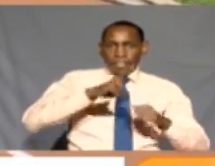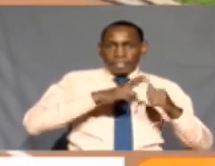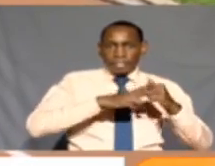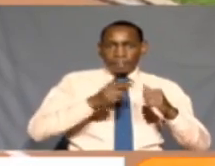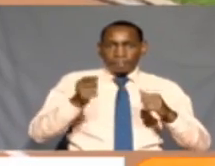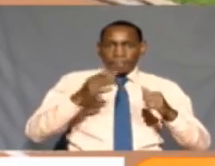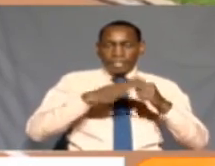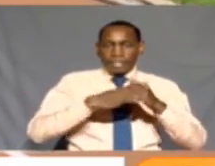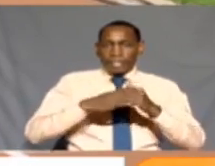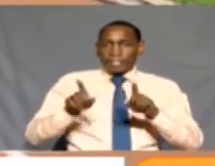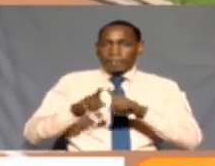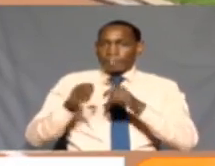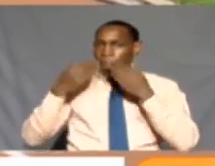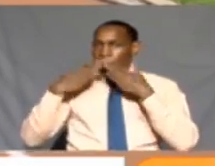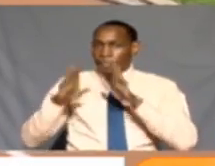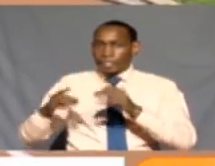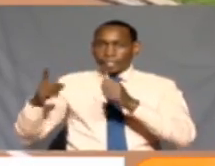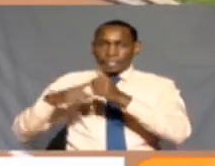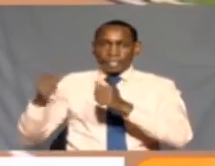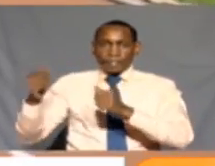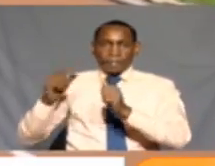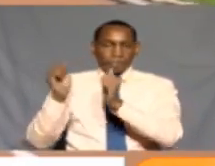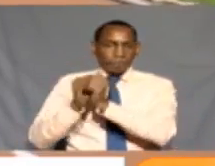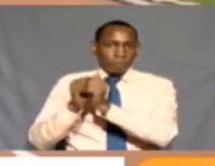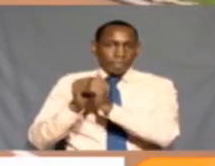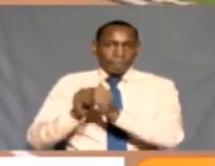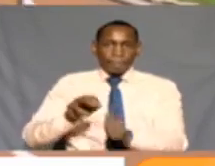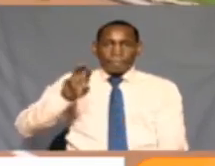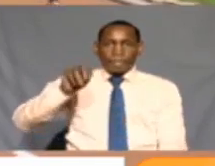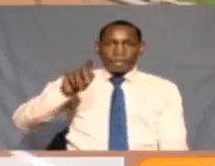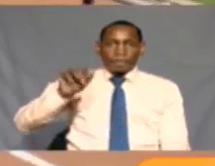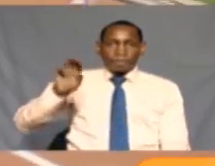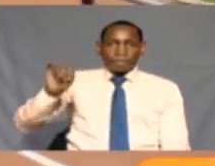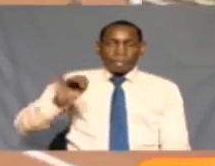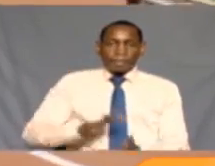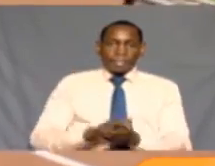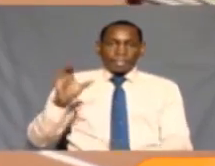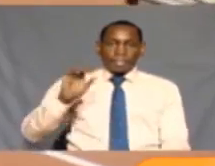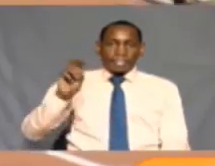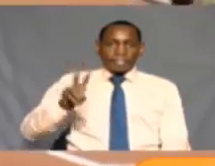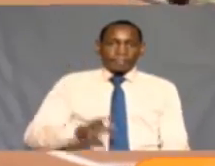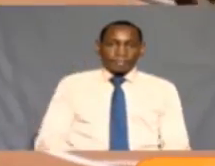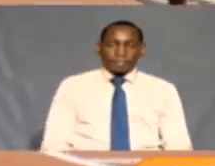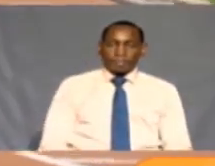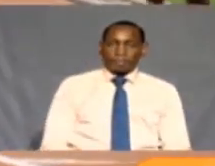27th September and end on 6th October. Mkami Wambora for Citizen TV.